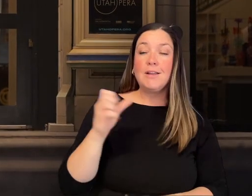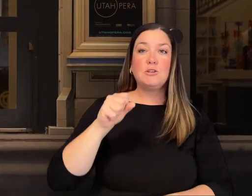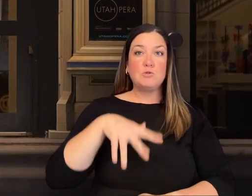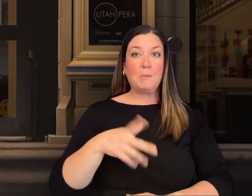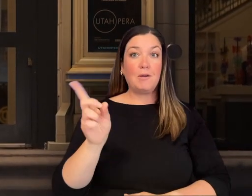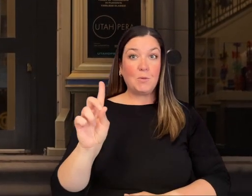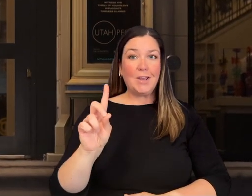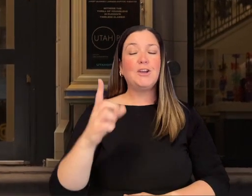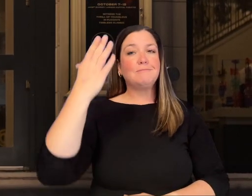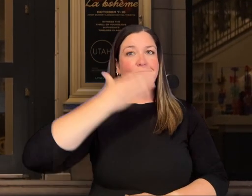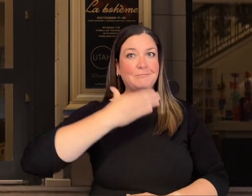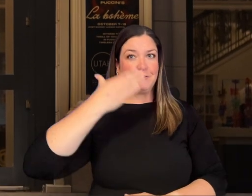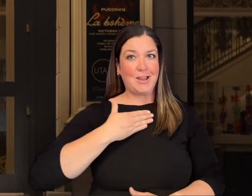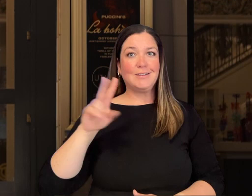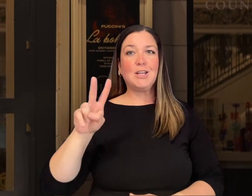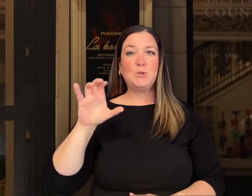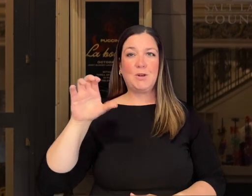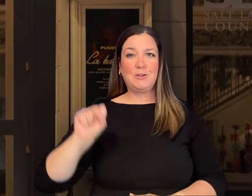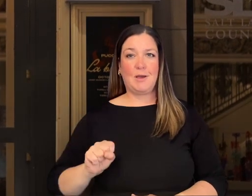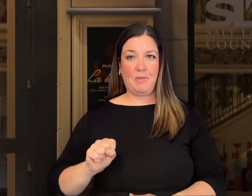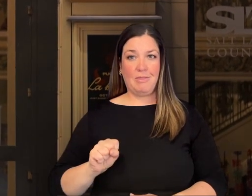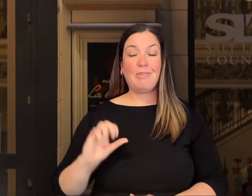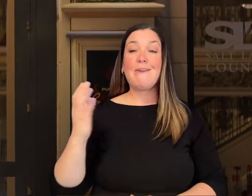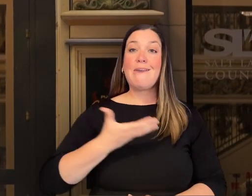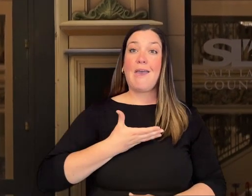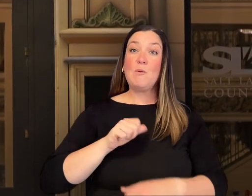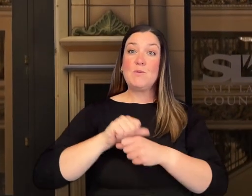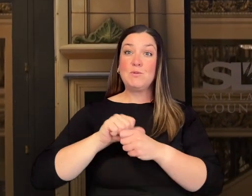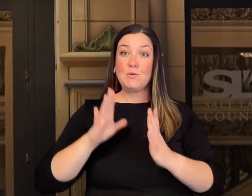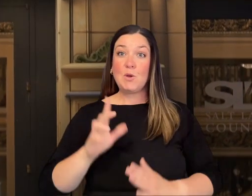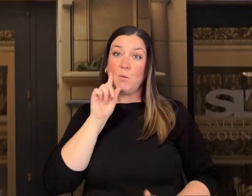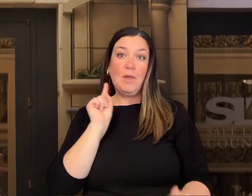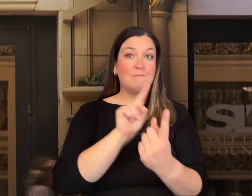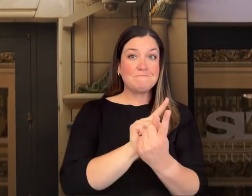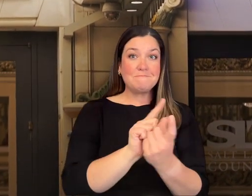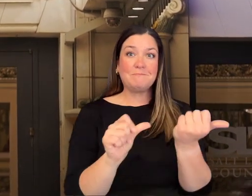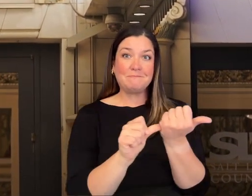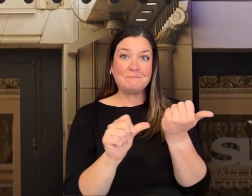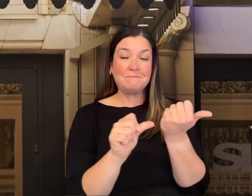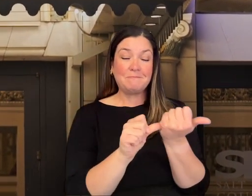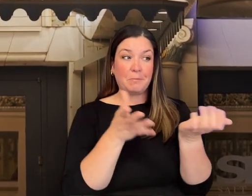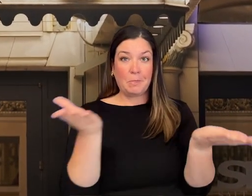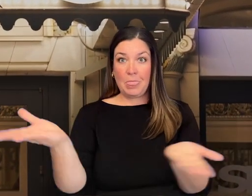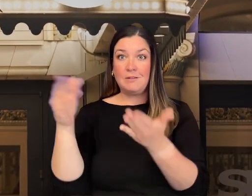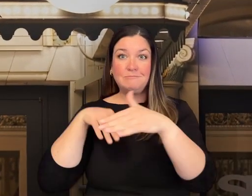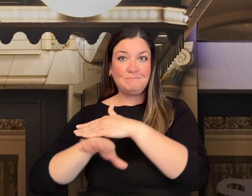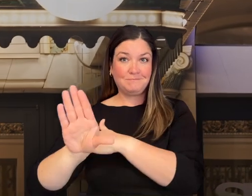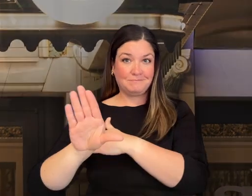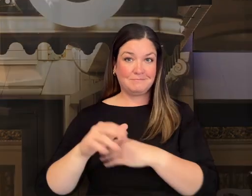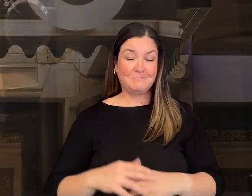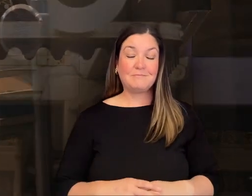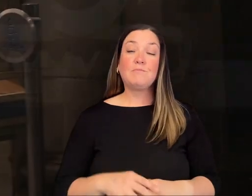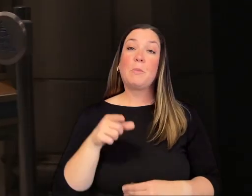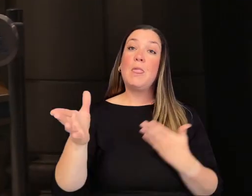drop-off location would be directly in front of the theater on 200 South. Our patron services staff will meet and assist you into